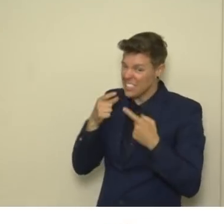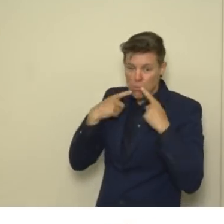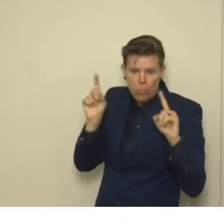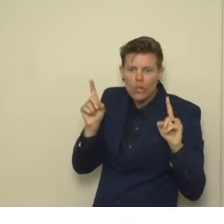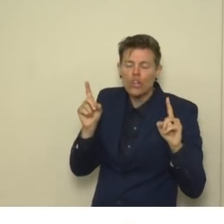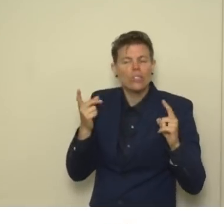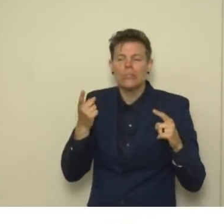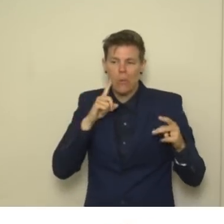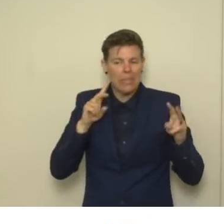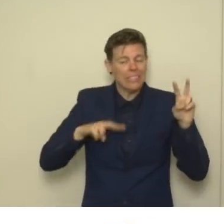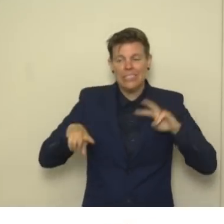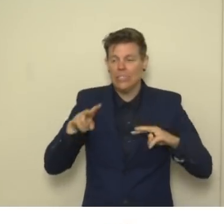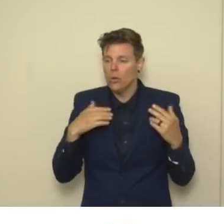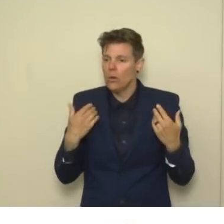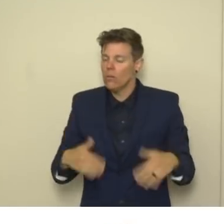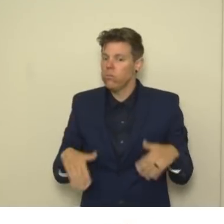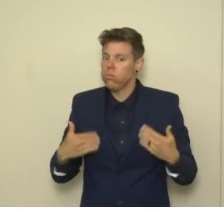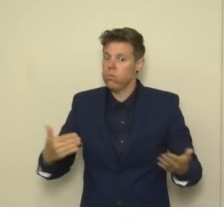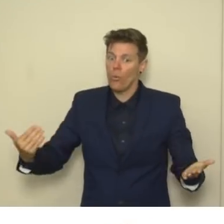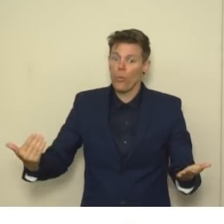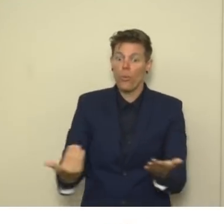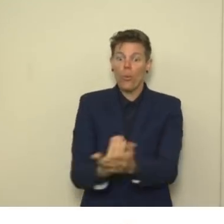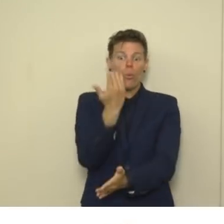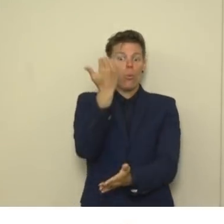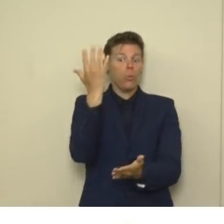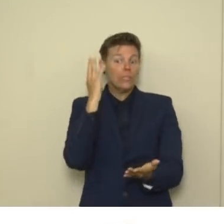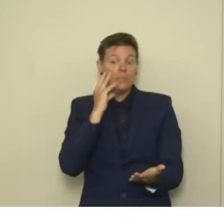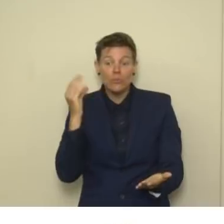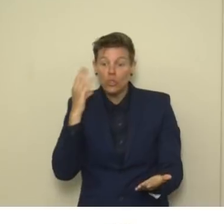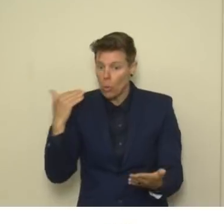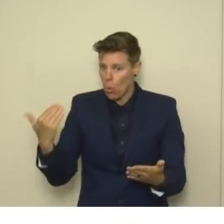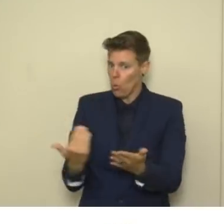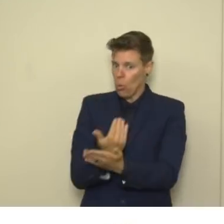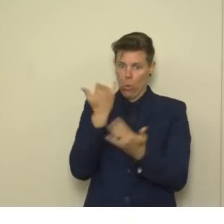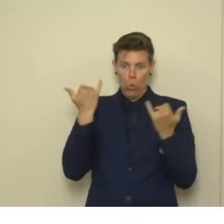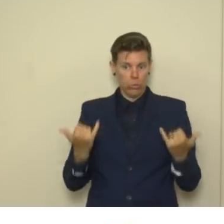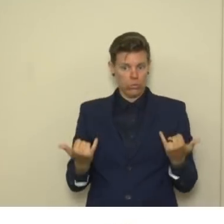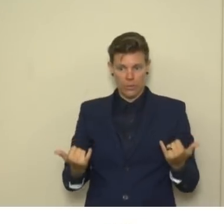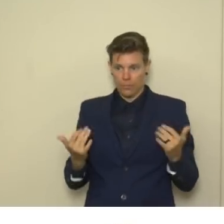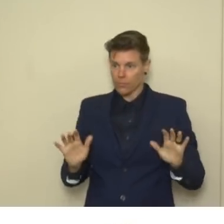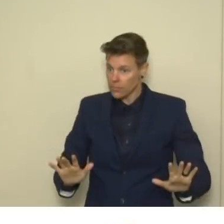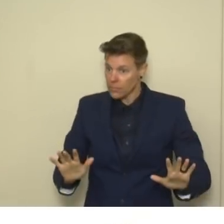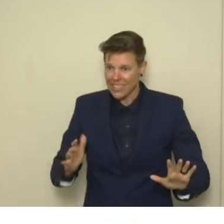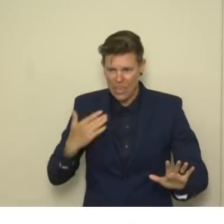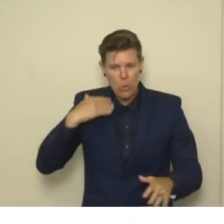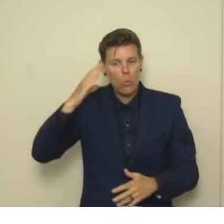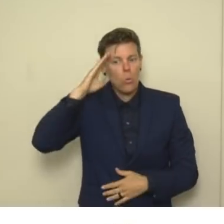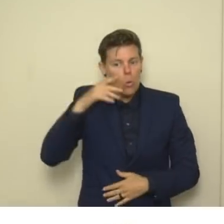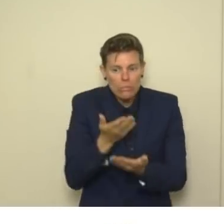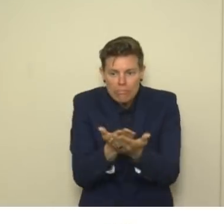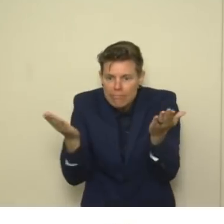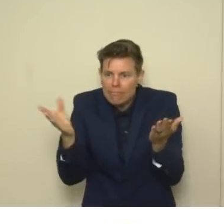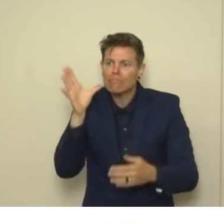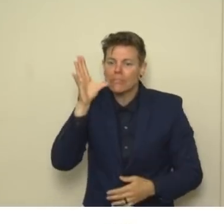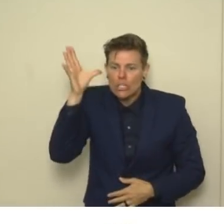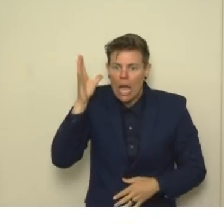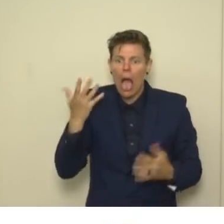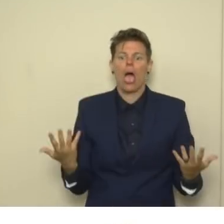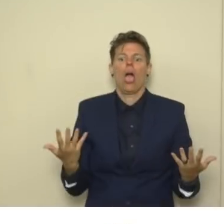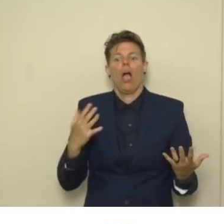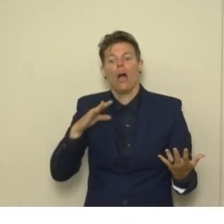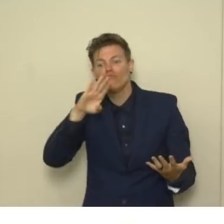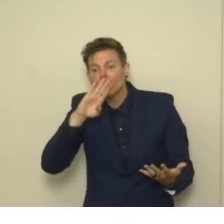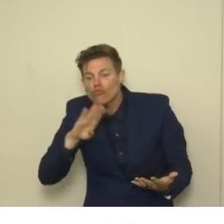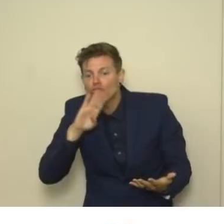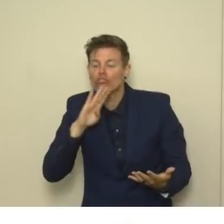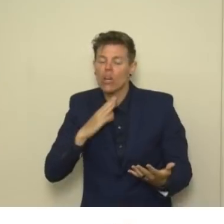And I do think that parents, and I get it, are really frustrated. But if you don't have the right evidence and you